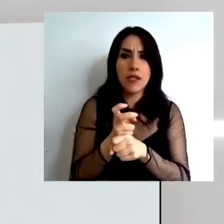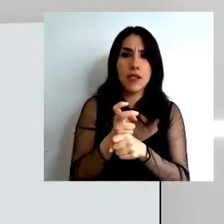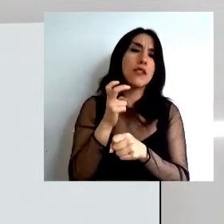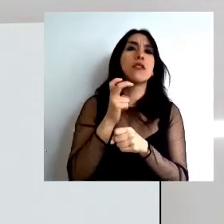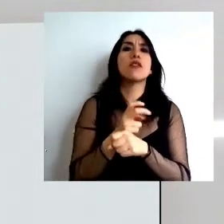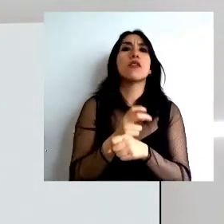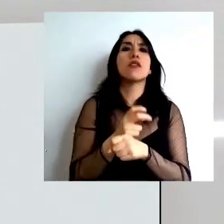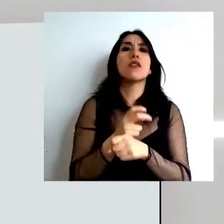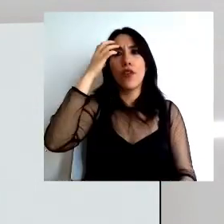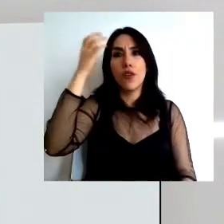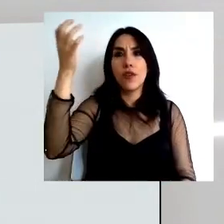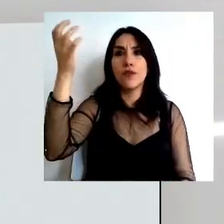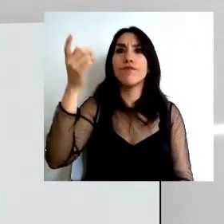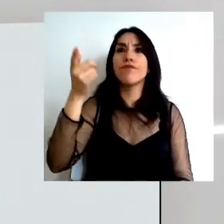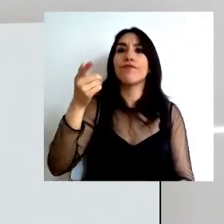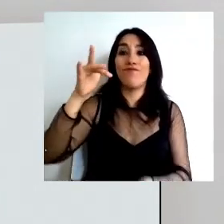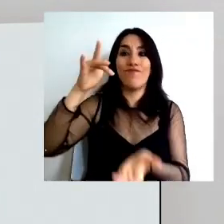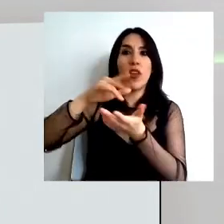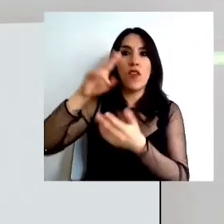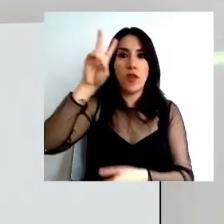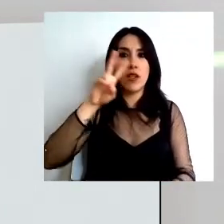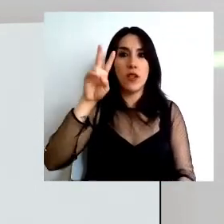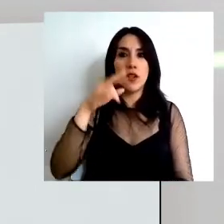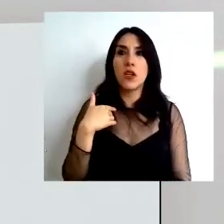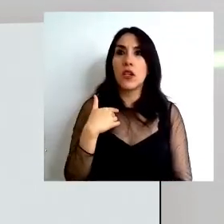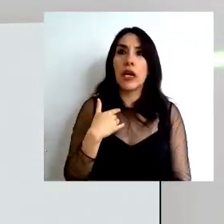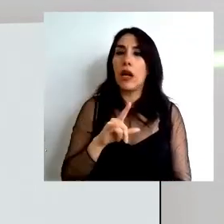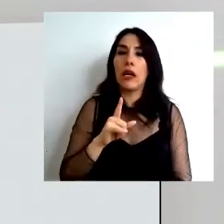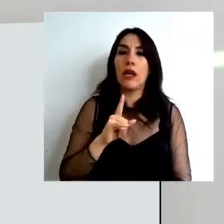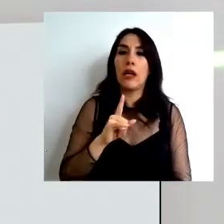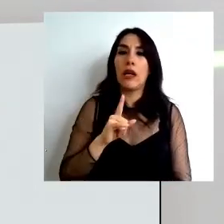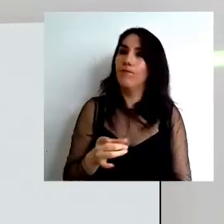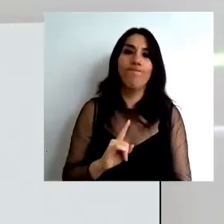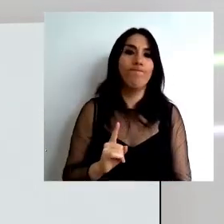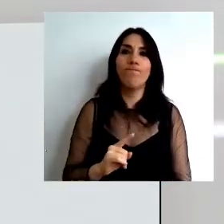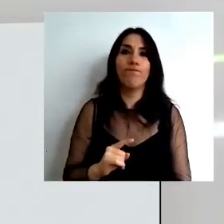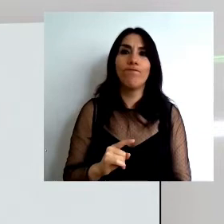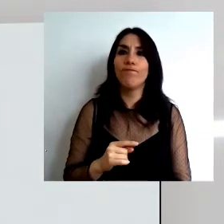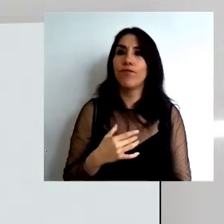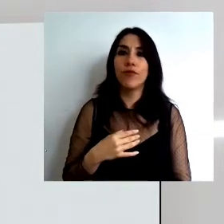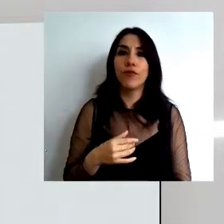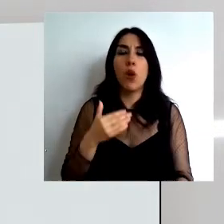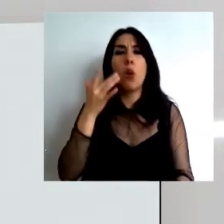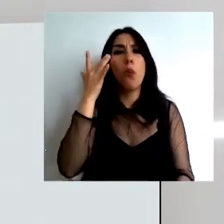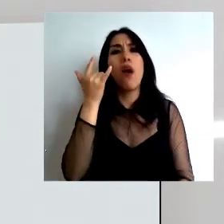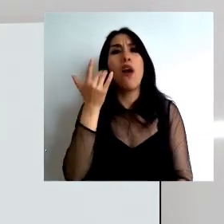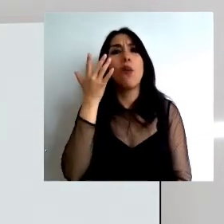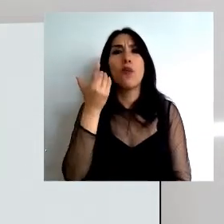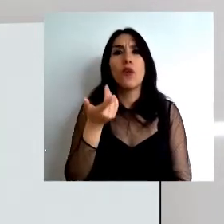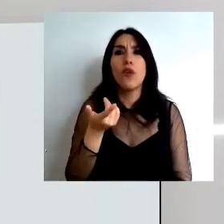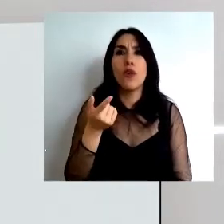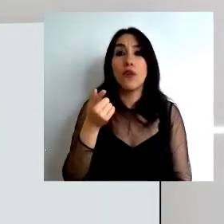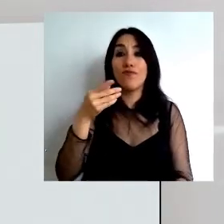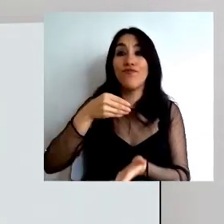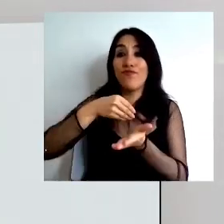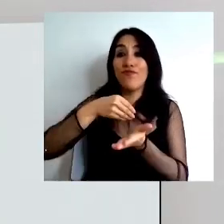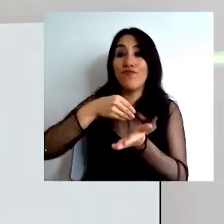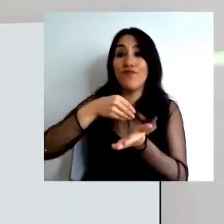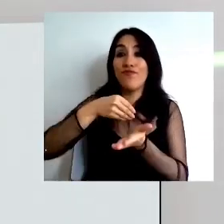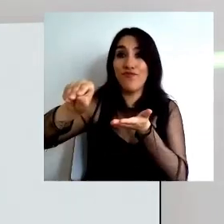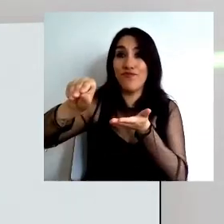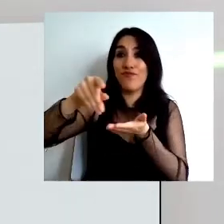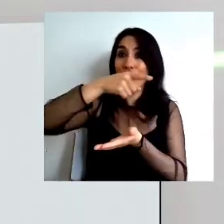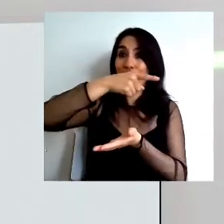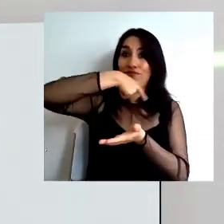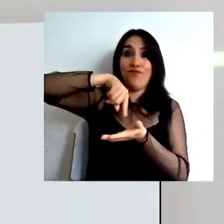services from us because we were not located in the city, in the capital city. And we had big problems to replicate